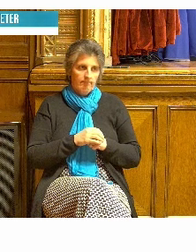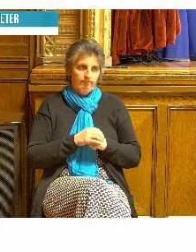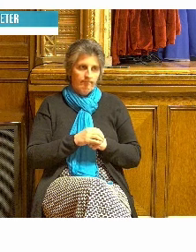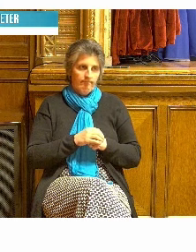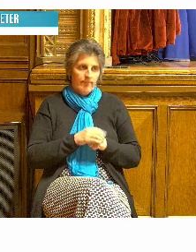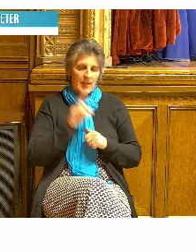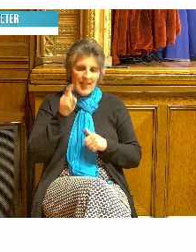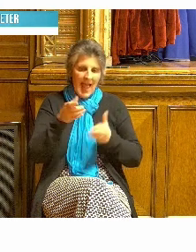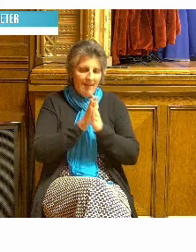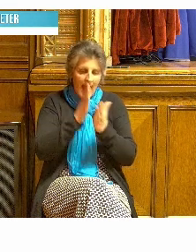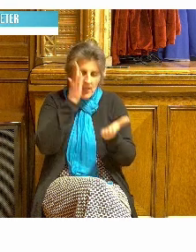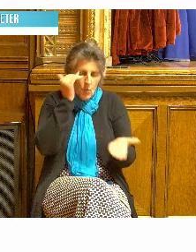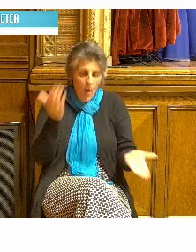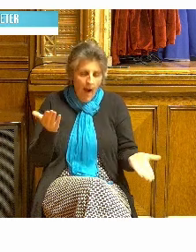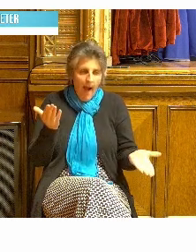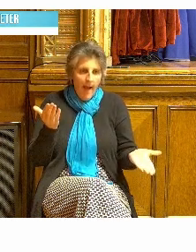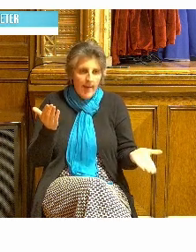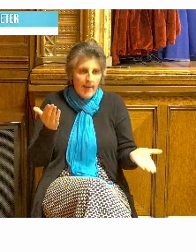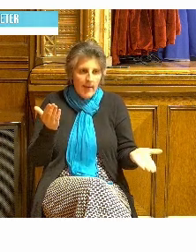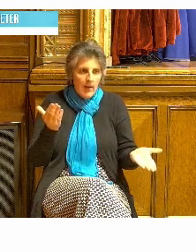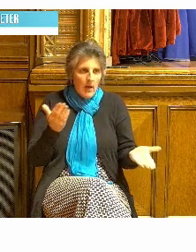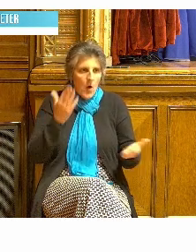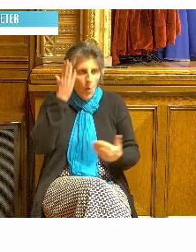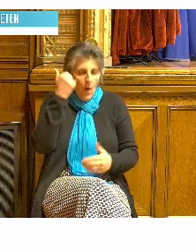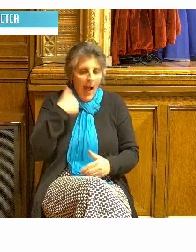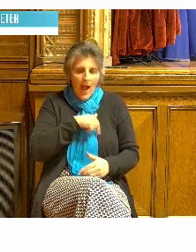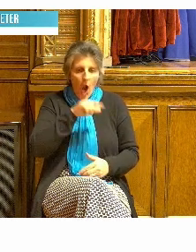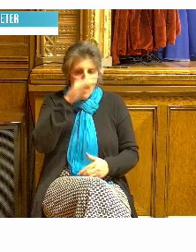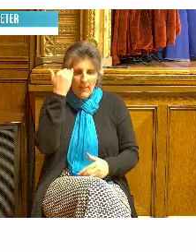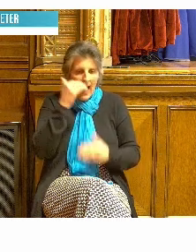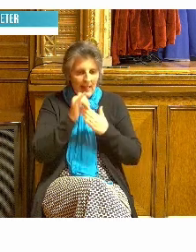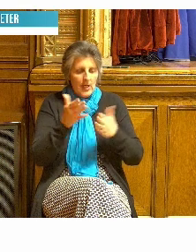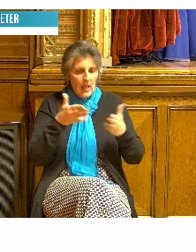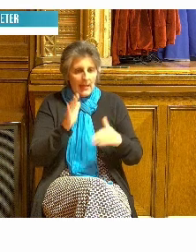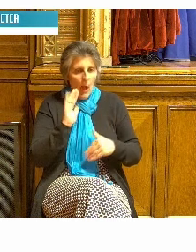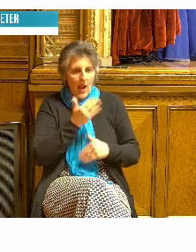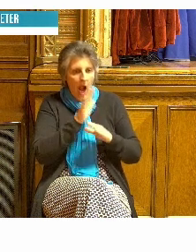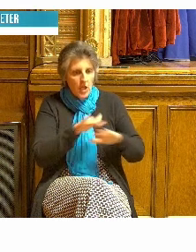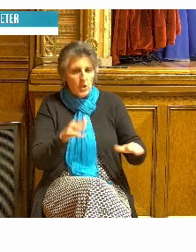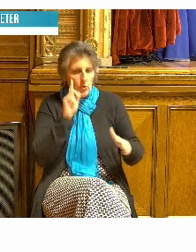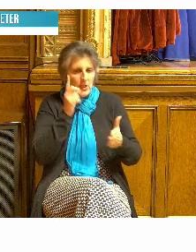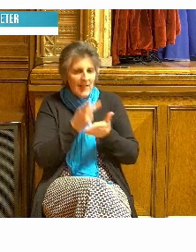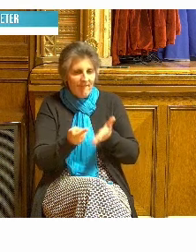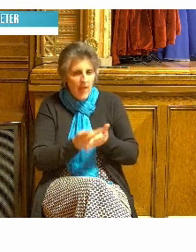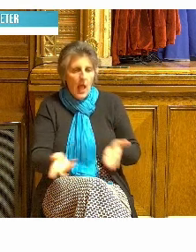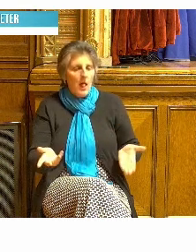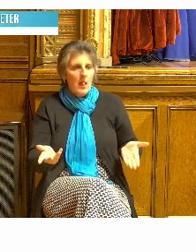You got to ask why. Why are our black leaders allowing our children to fail?